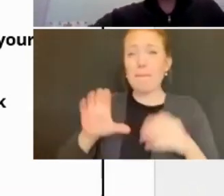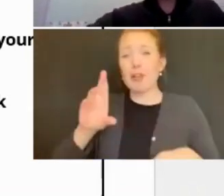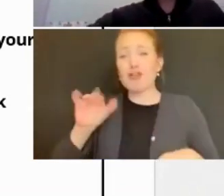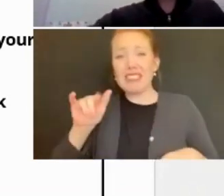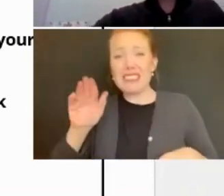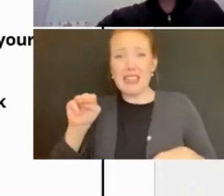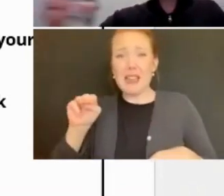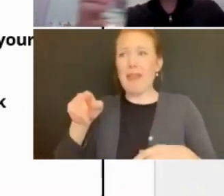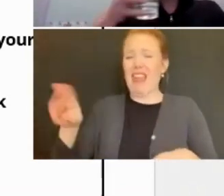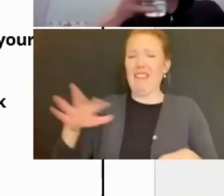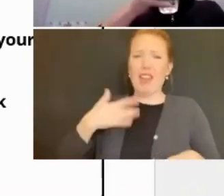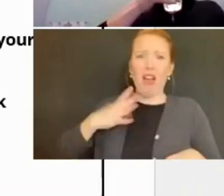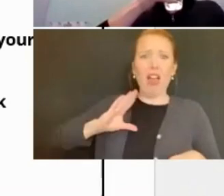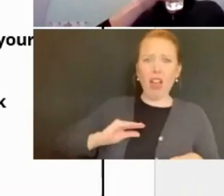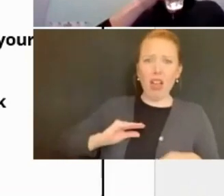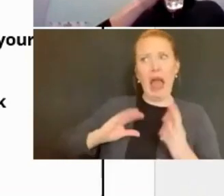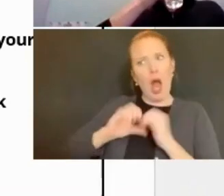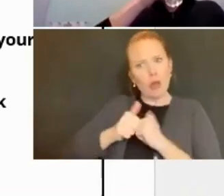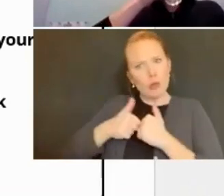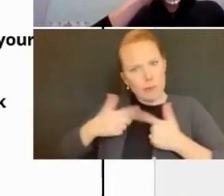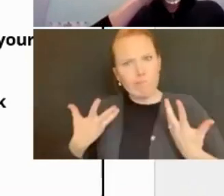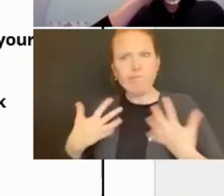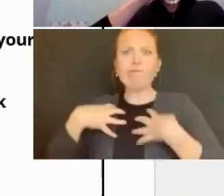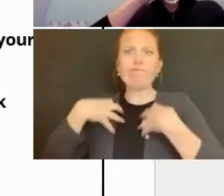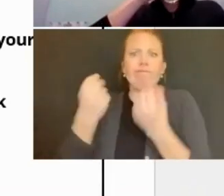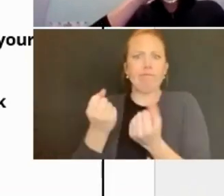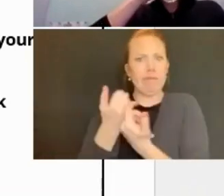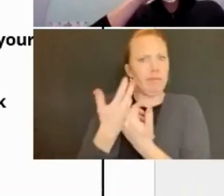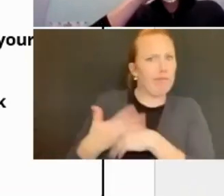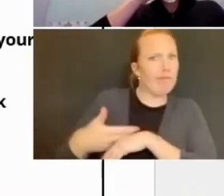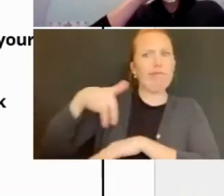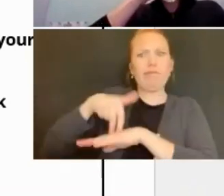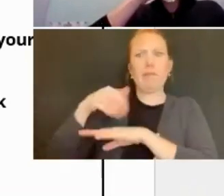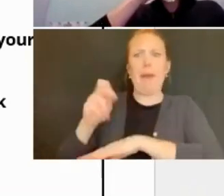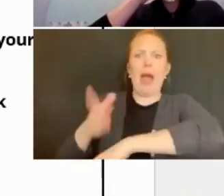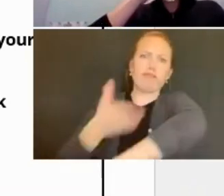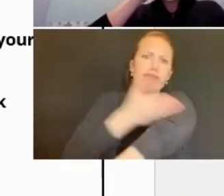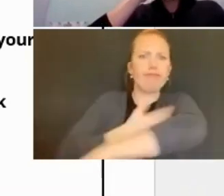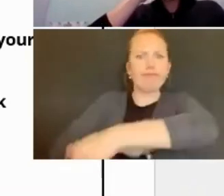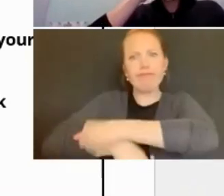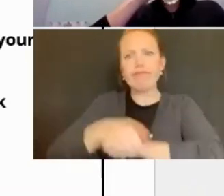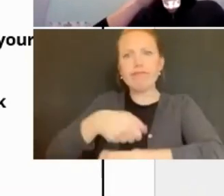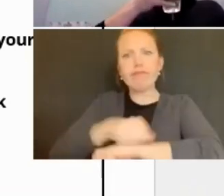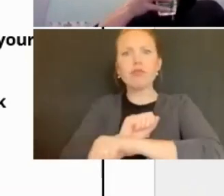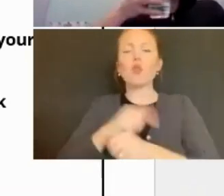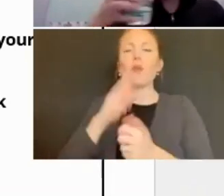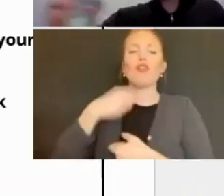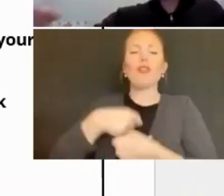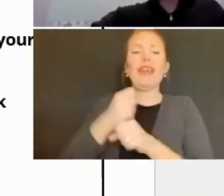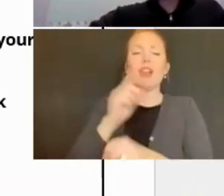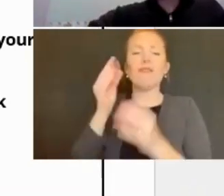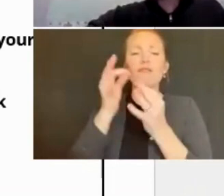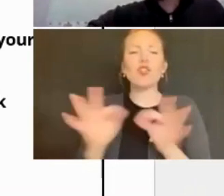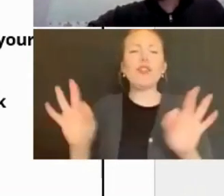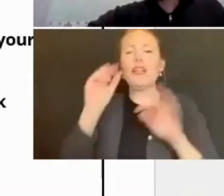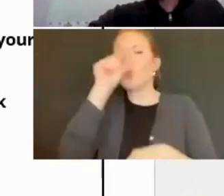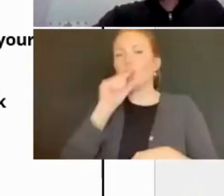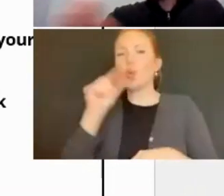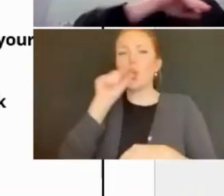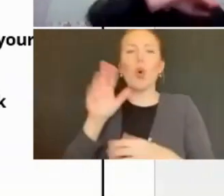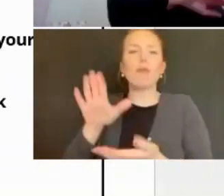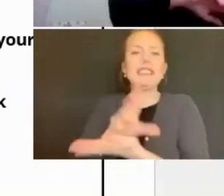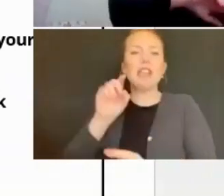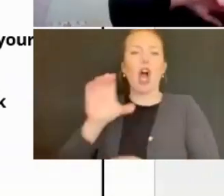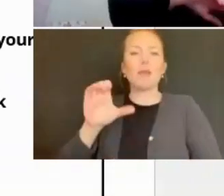that moment and get better? So we put together a free Google Drive folder of exercises for how to handle failure, like